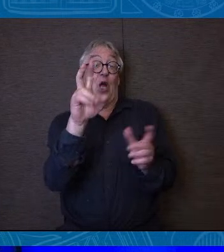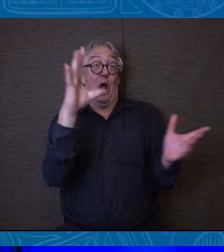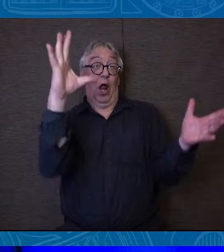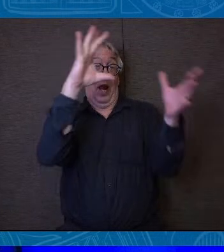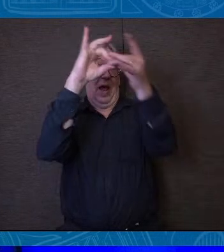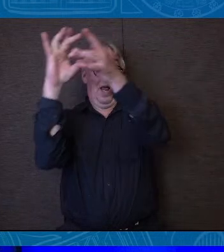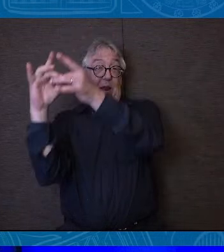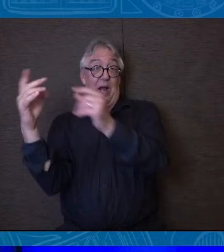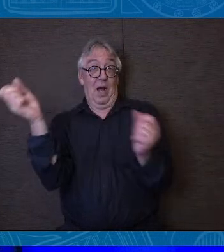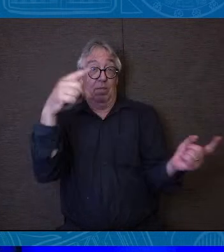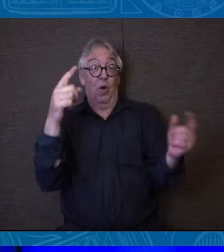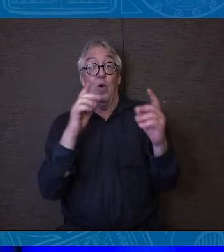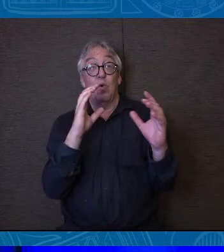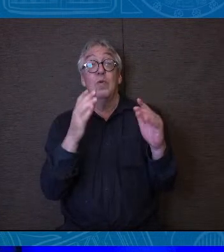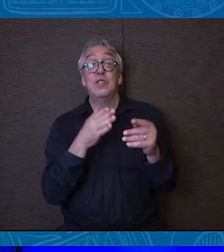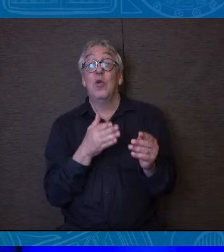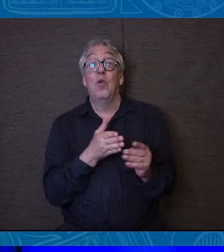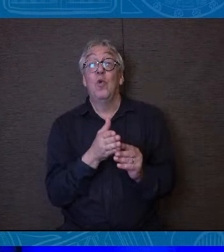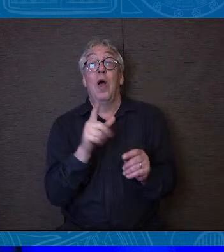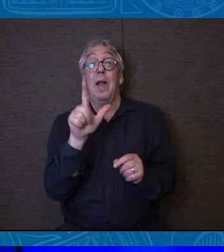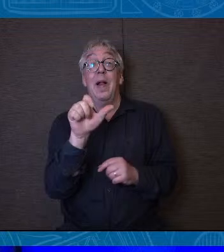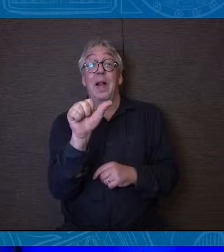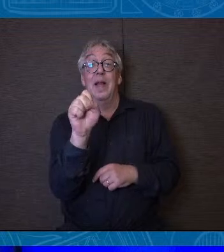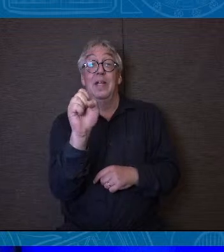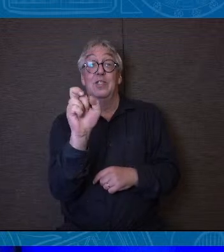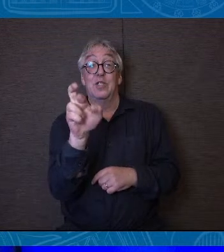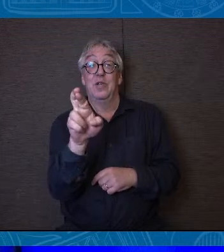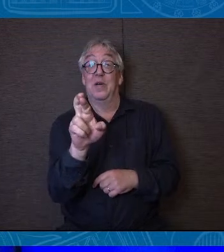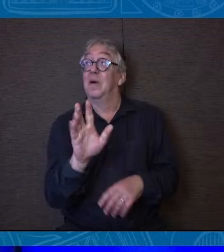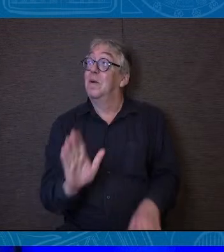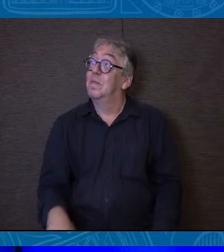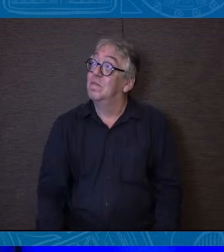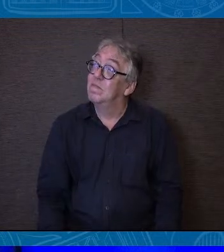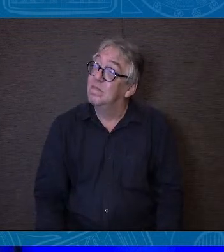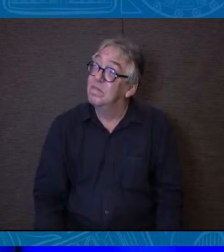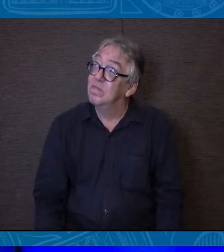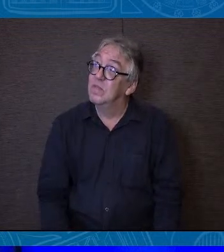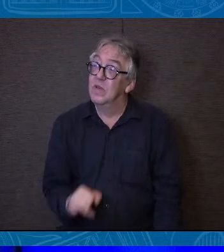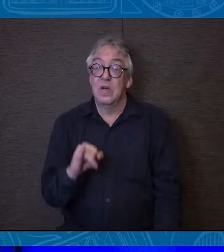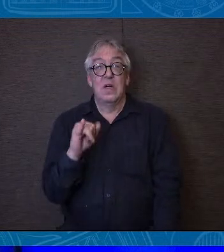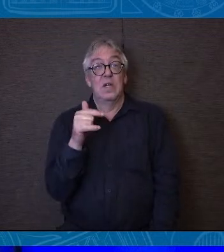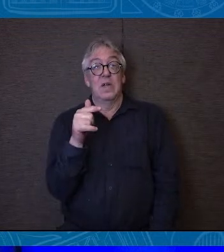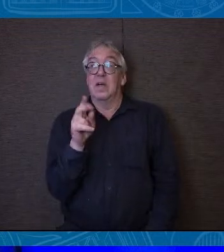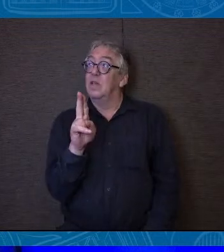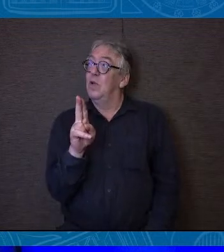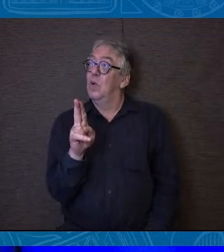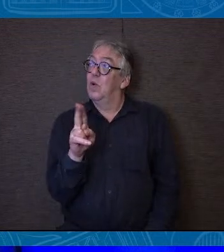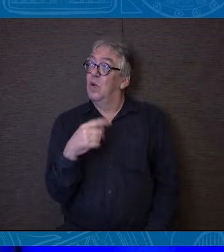So going on, in ITU, we have the WRC, World Radio